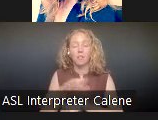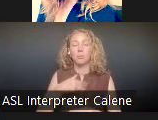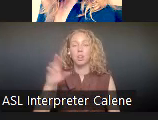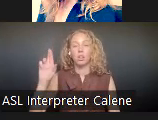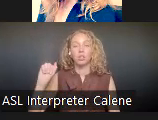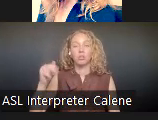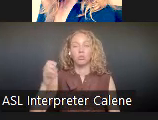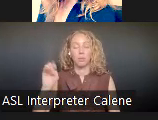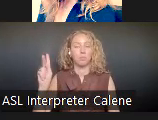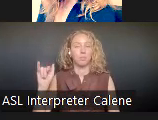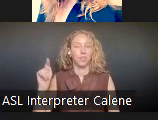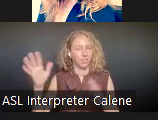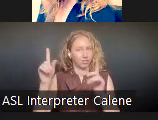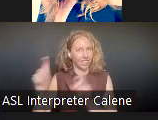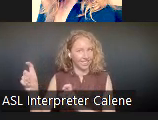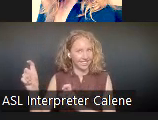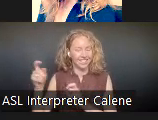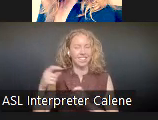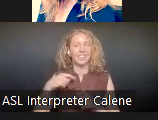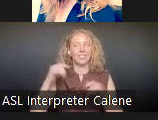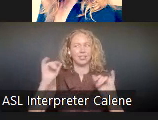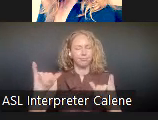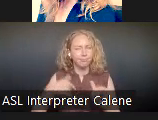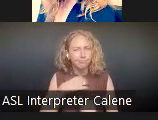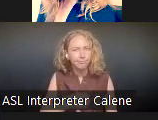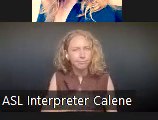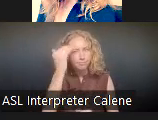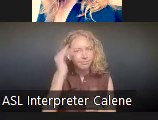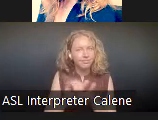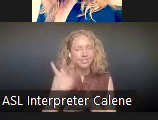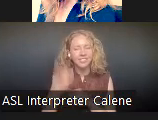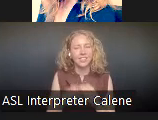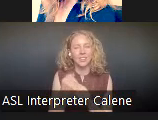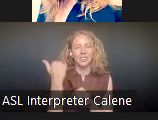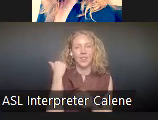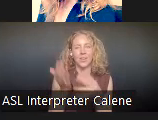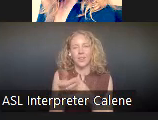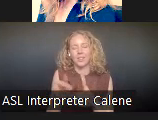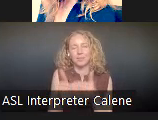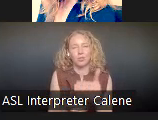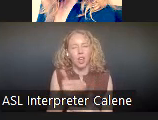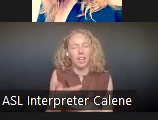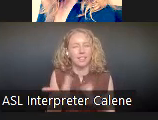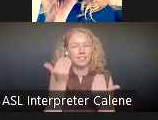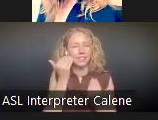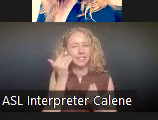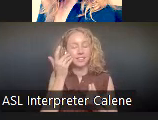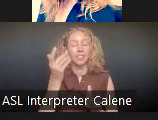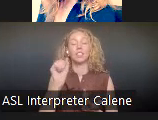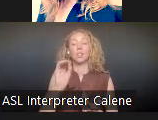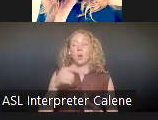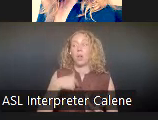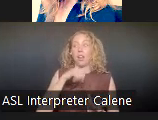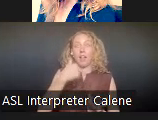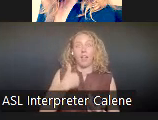tested that I wish I knew 8 years ago when I was going through this process. And so because I didn't have